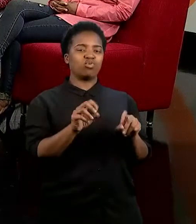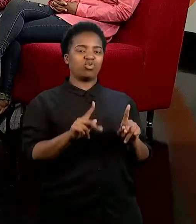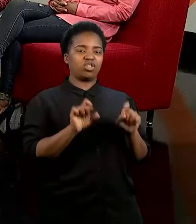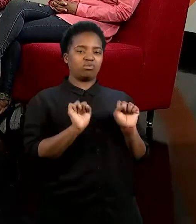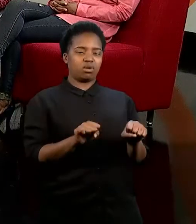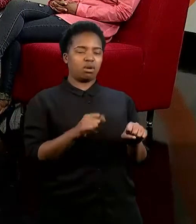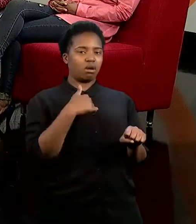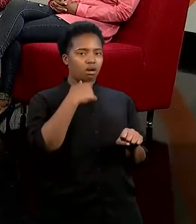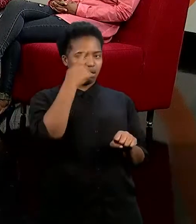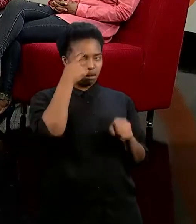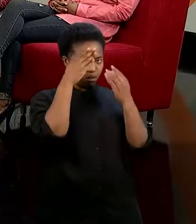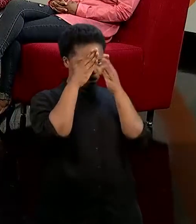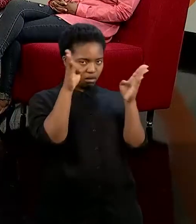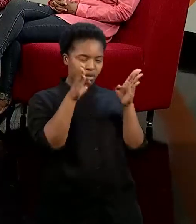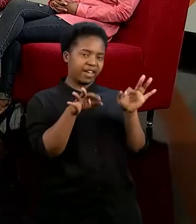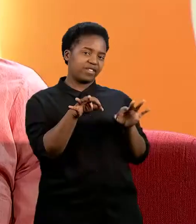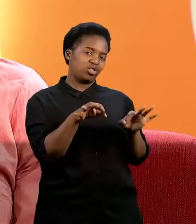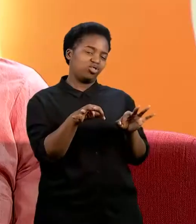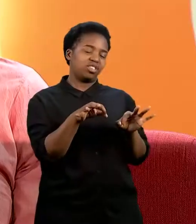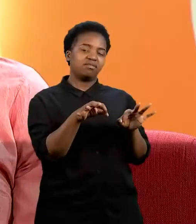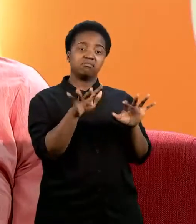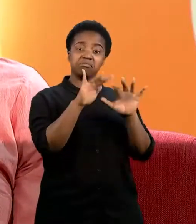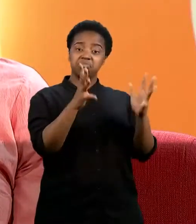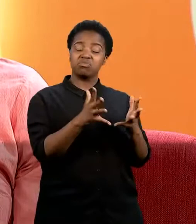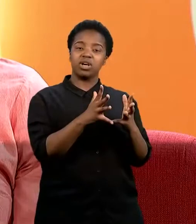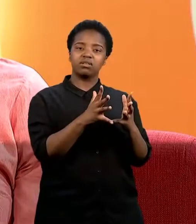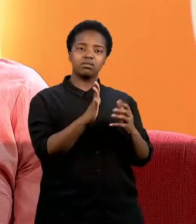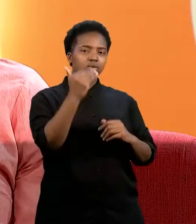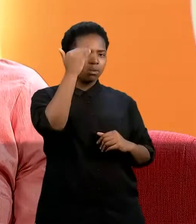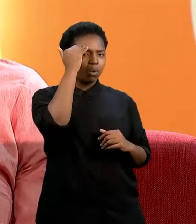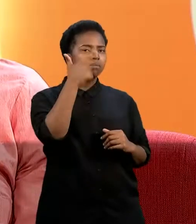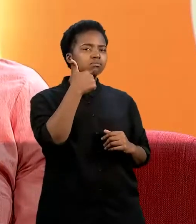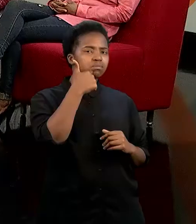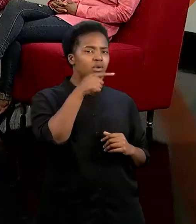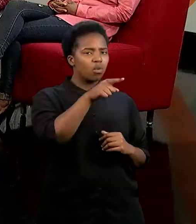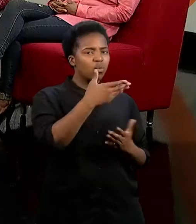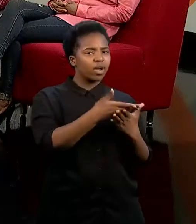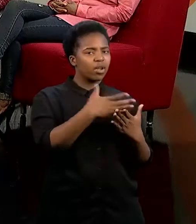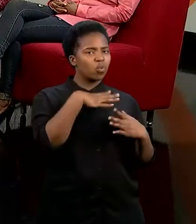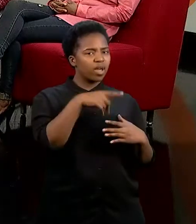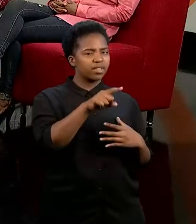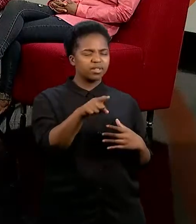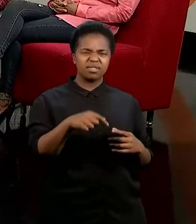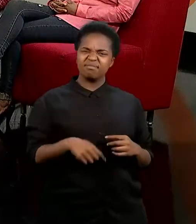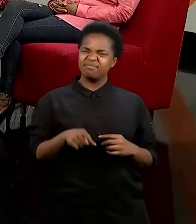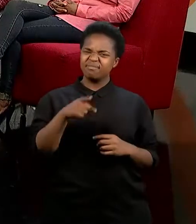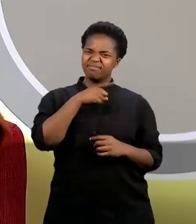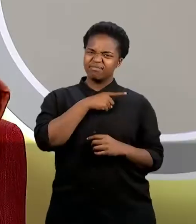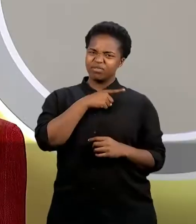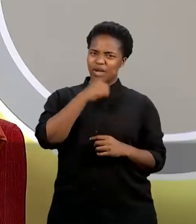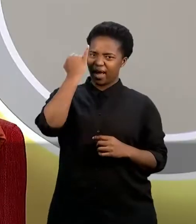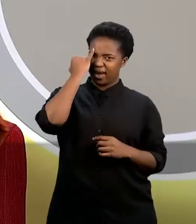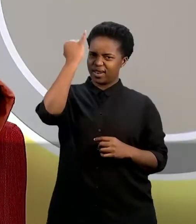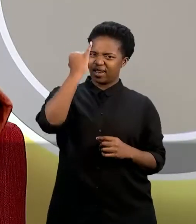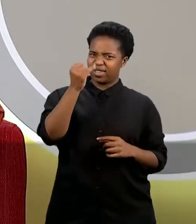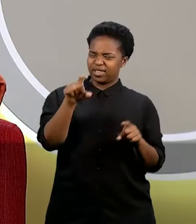opportunity to be exposed into the fashion industry as well, to know about different types of fashions. And what made you to start having ideas like